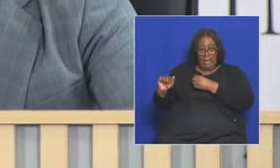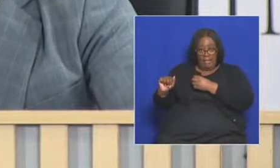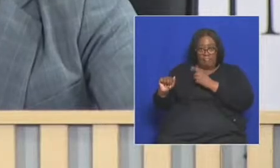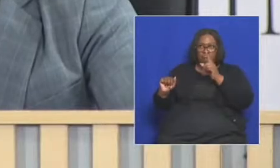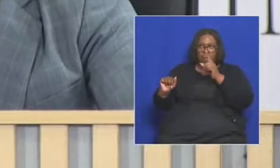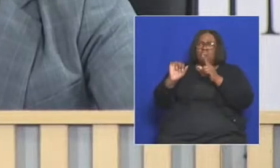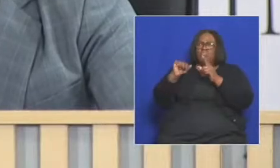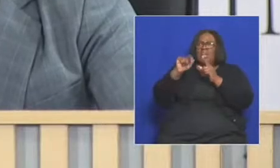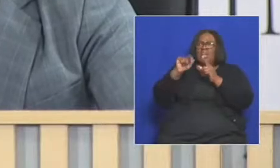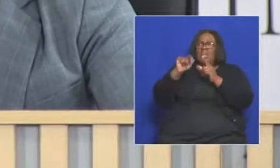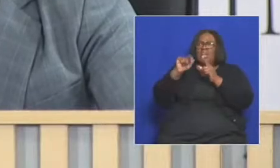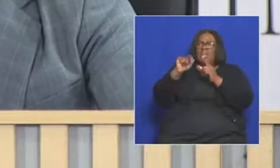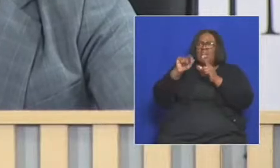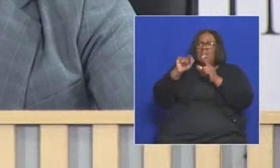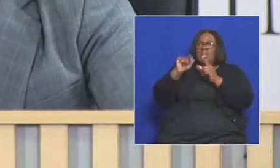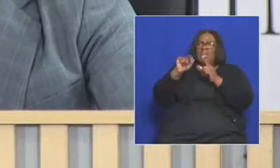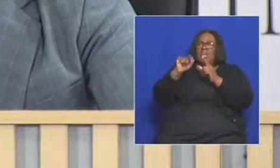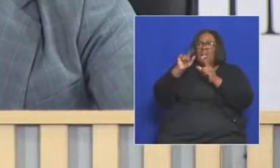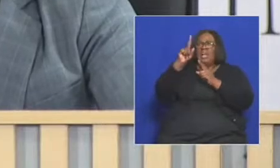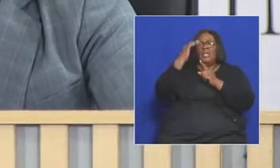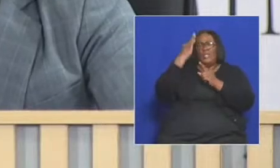it's not a relationship.